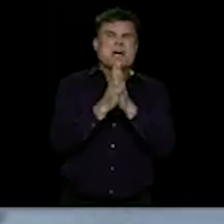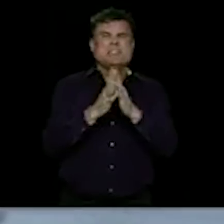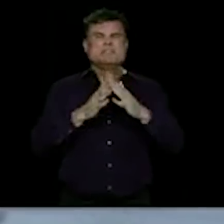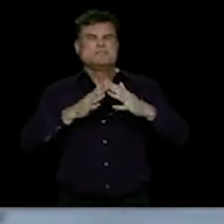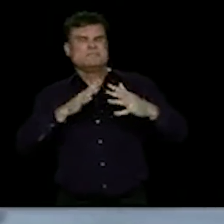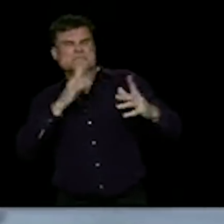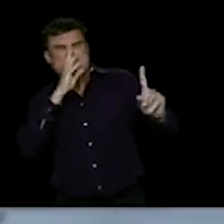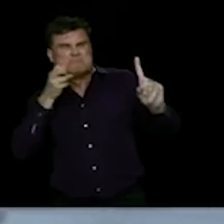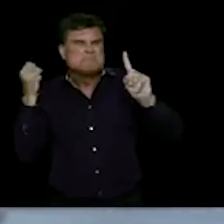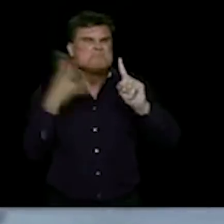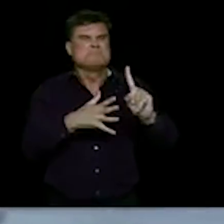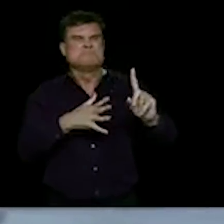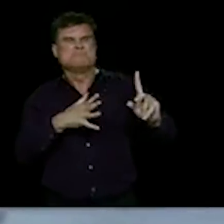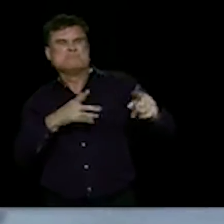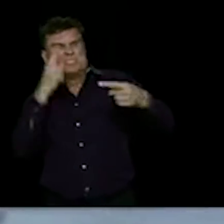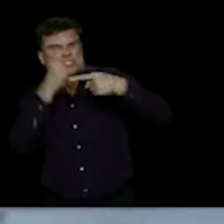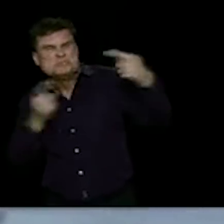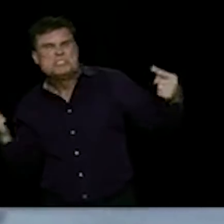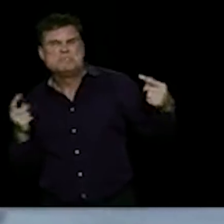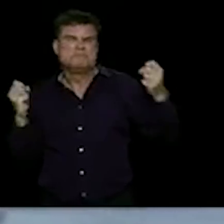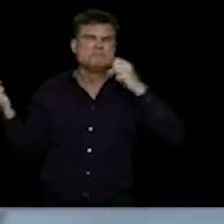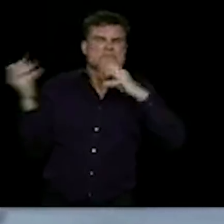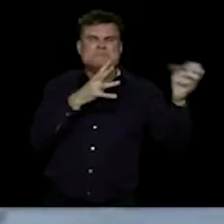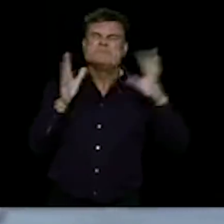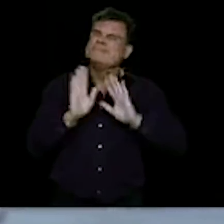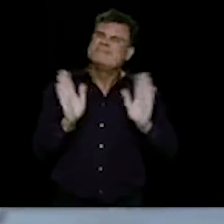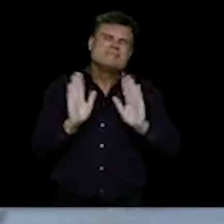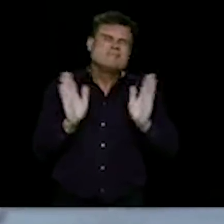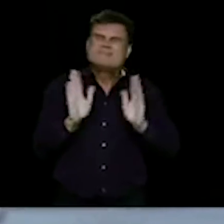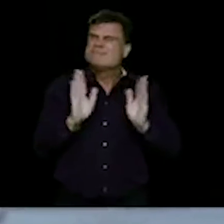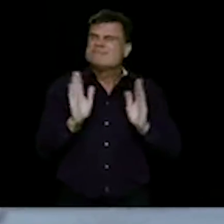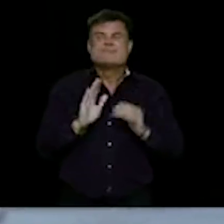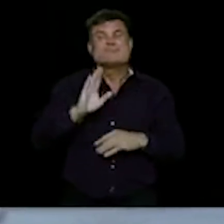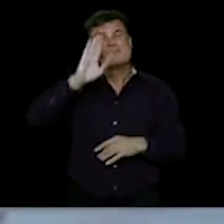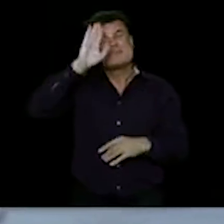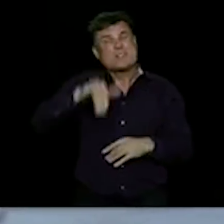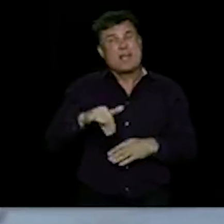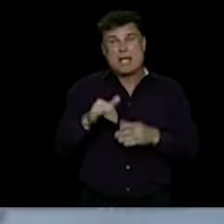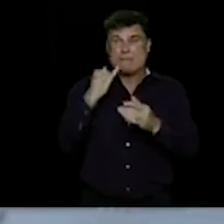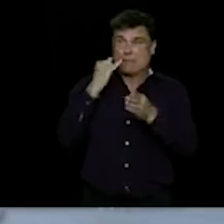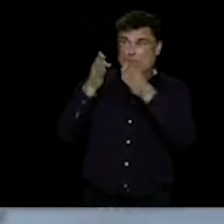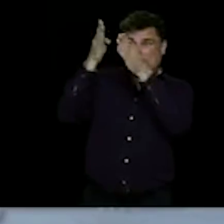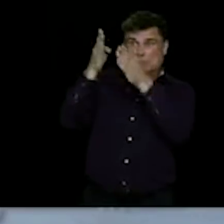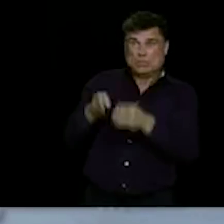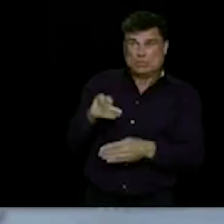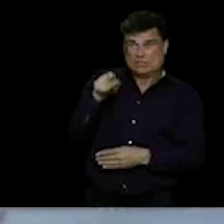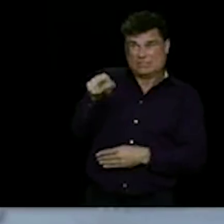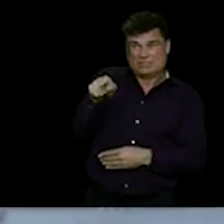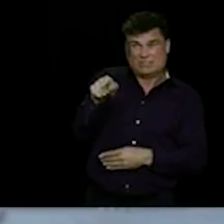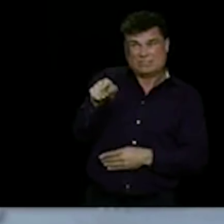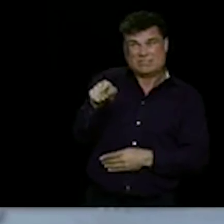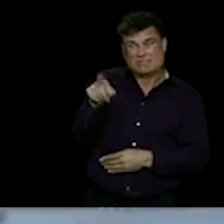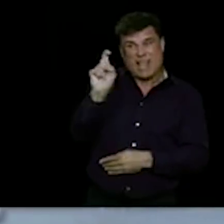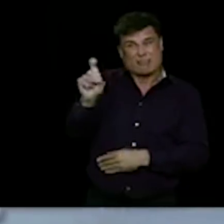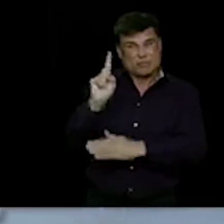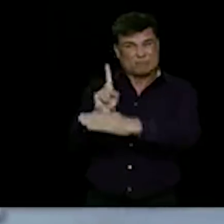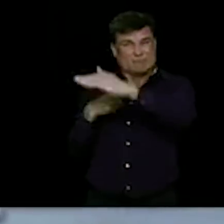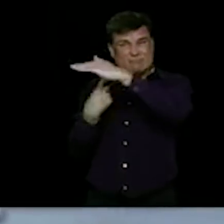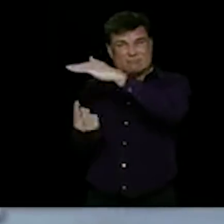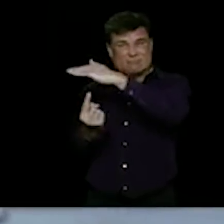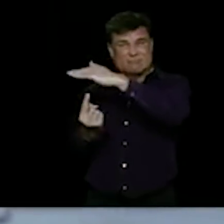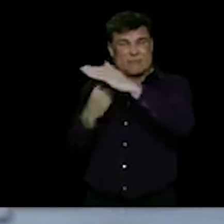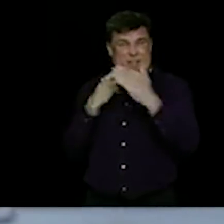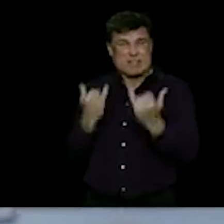active public health monitoring. If somebody you know is self-isolating or from a community where there are a number